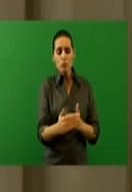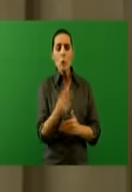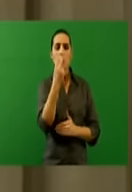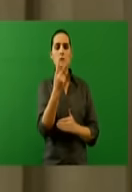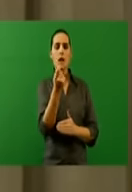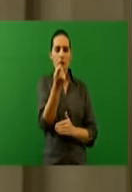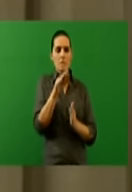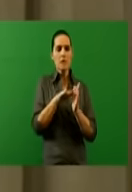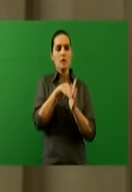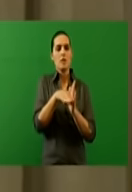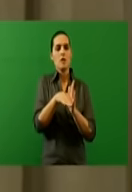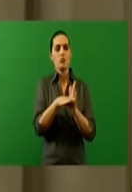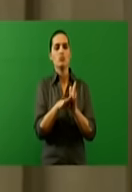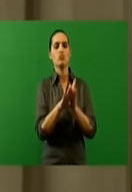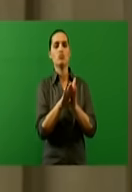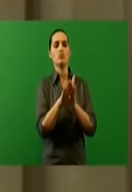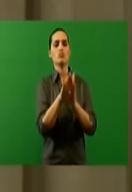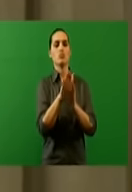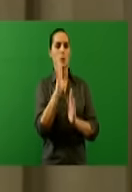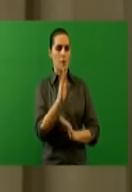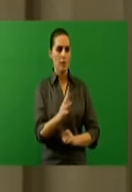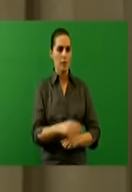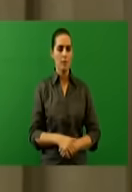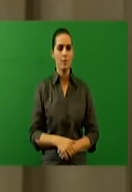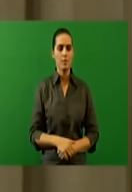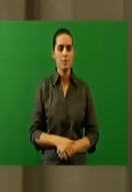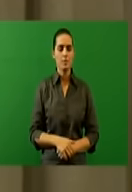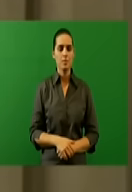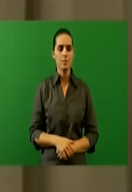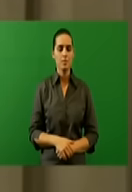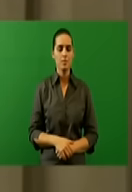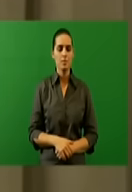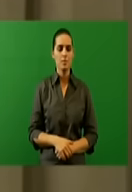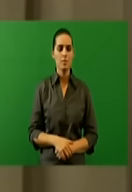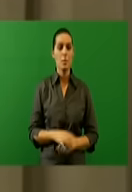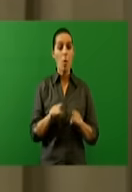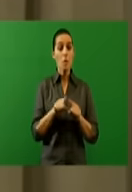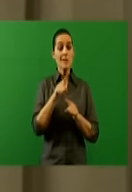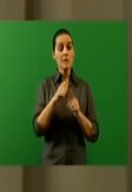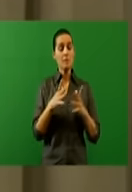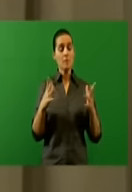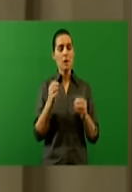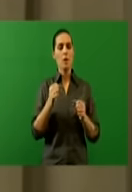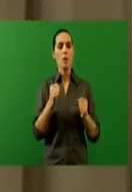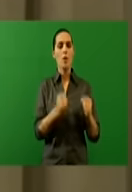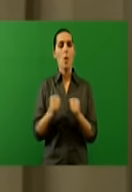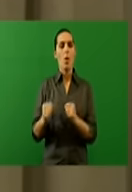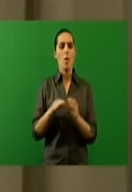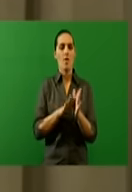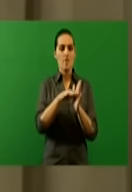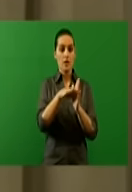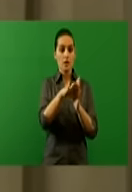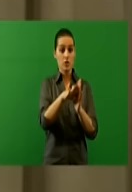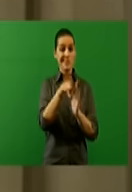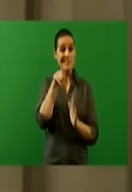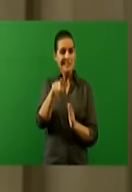prospects following successive downside surprises. This is also the case for core inflation, where the expected breach of